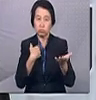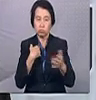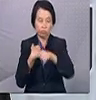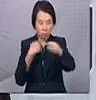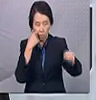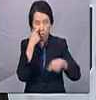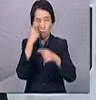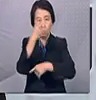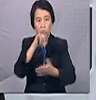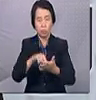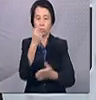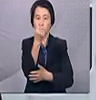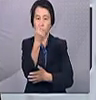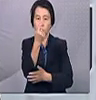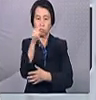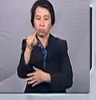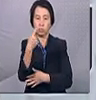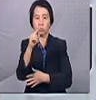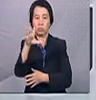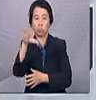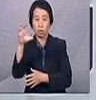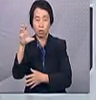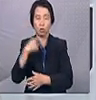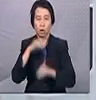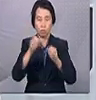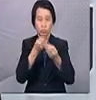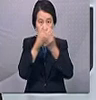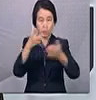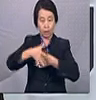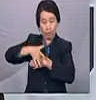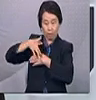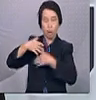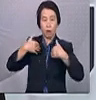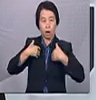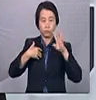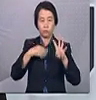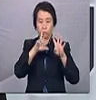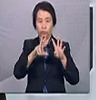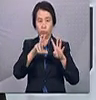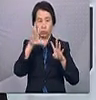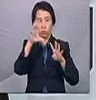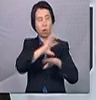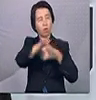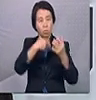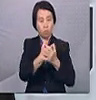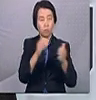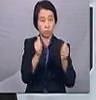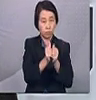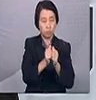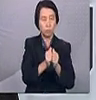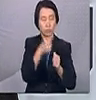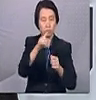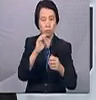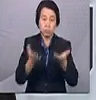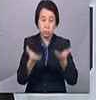capacity today is 11,500. And as I mentioned earlier, we have 43 labs altogether, and we intend to